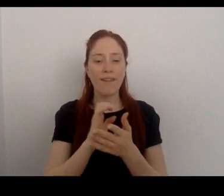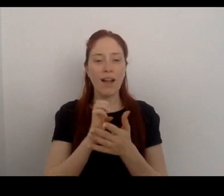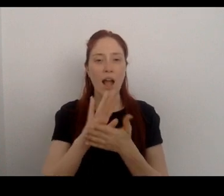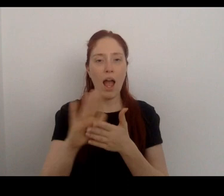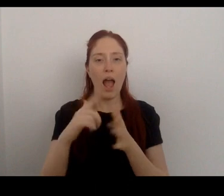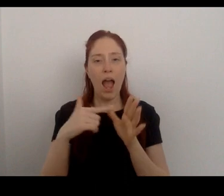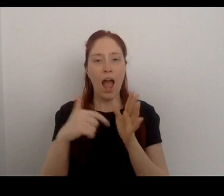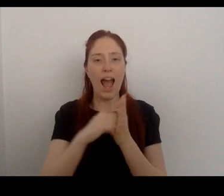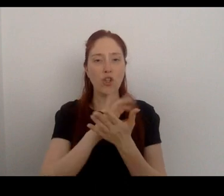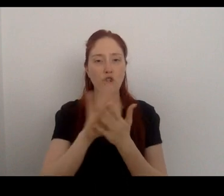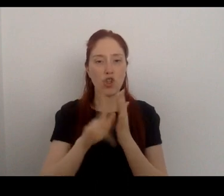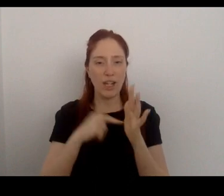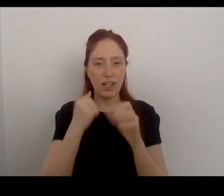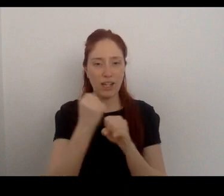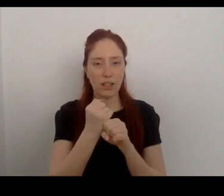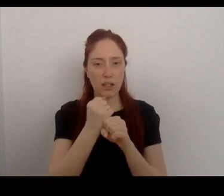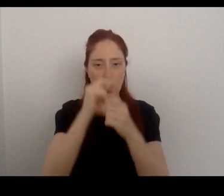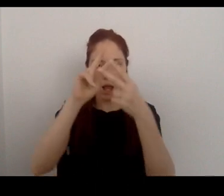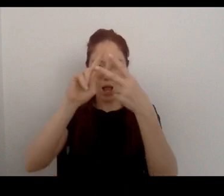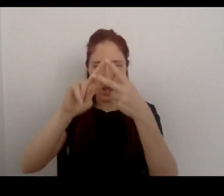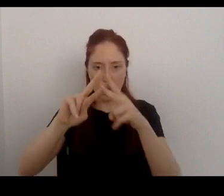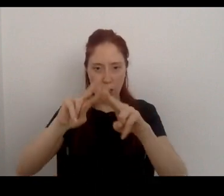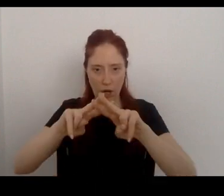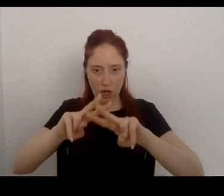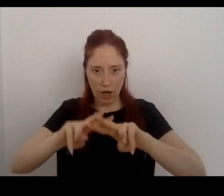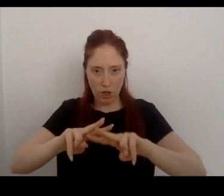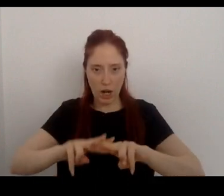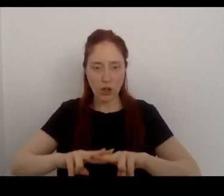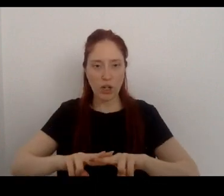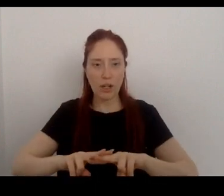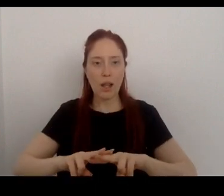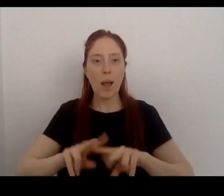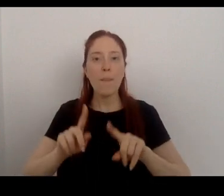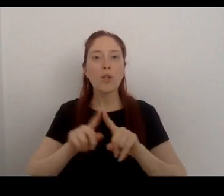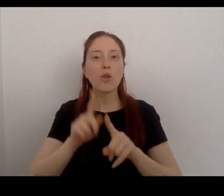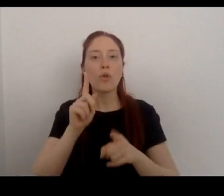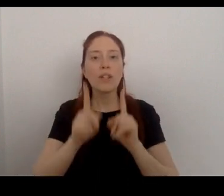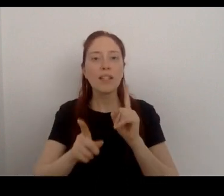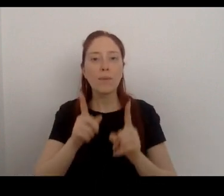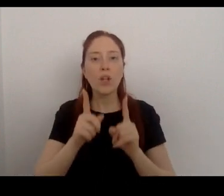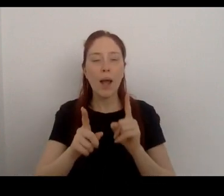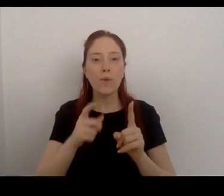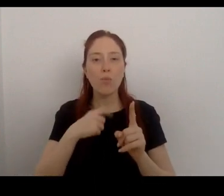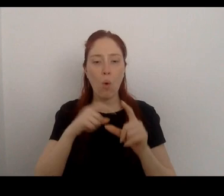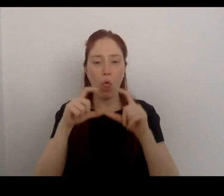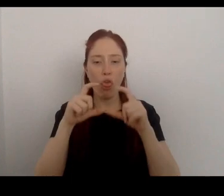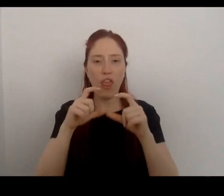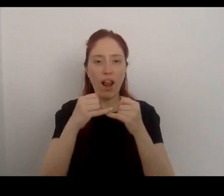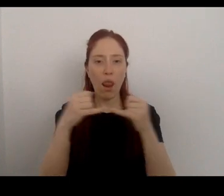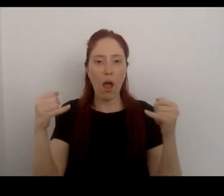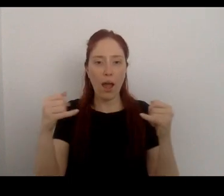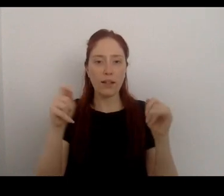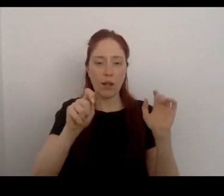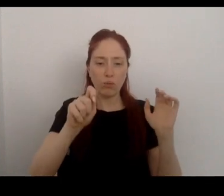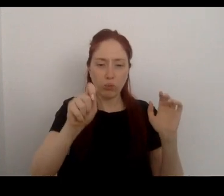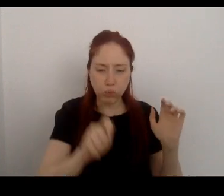articulation through the pressure of the pencil, maybe some thicker line work where there's darker